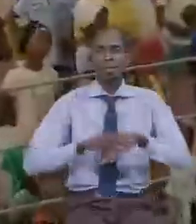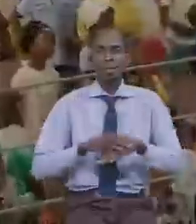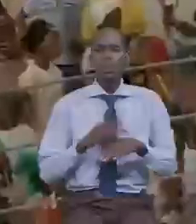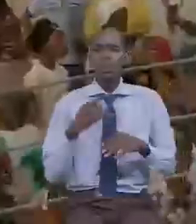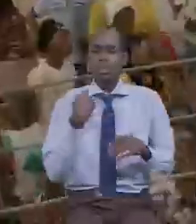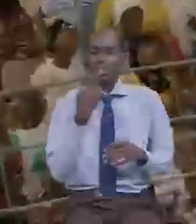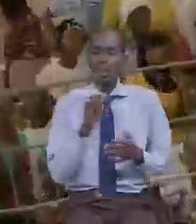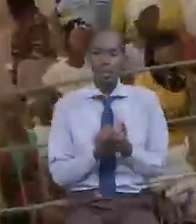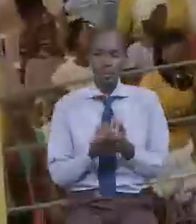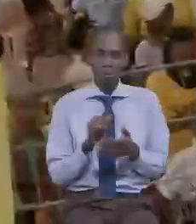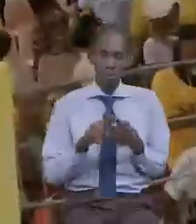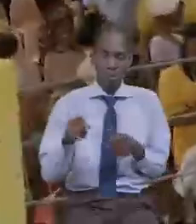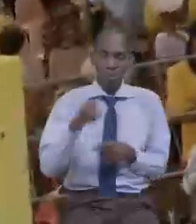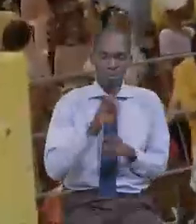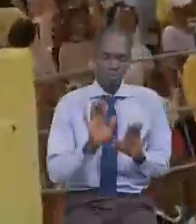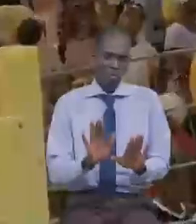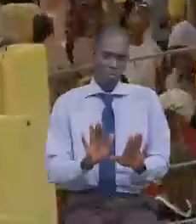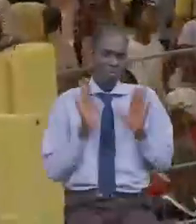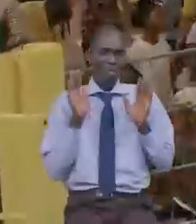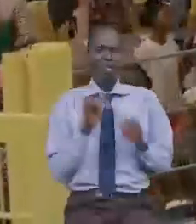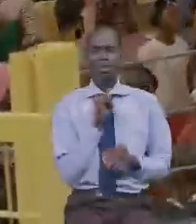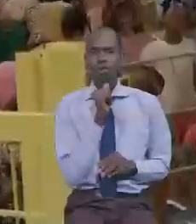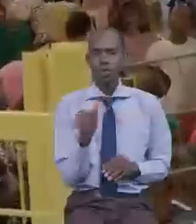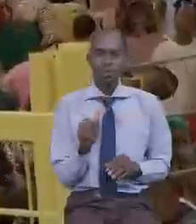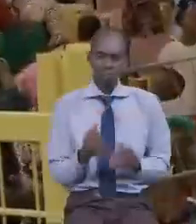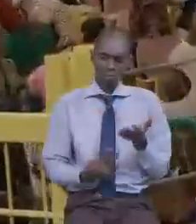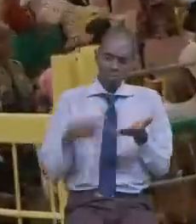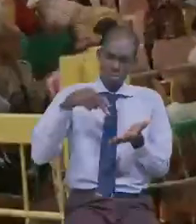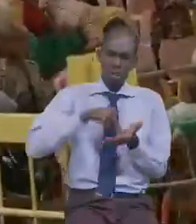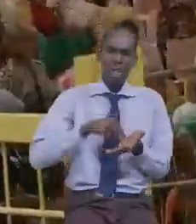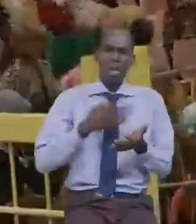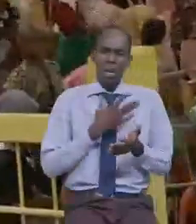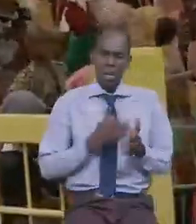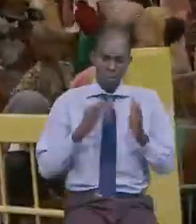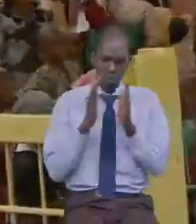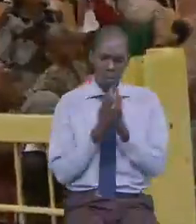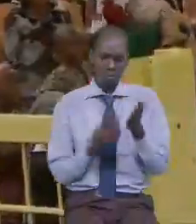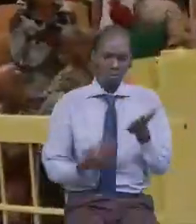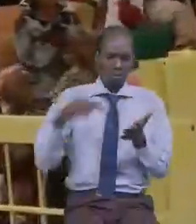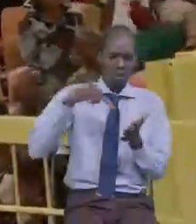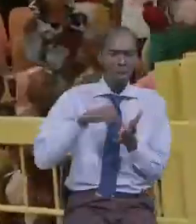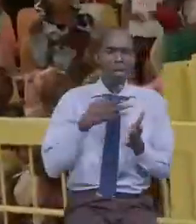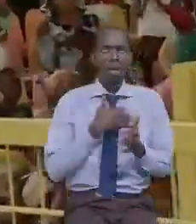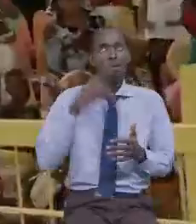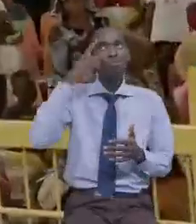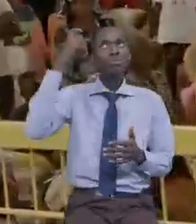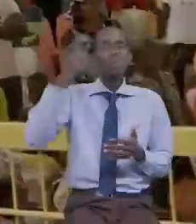not, rise up and climb. Fear not, rise up and make progress. Fear